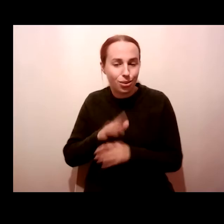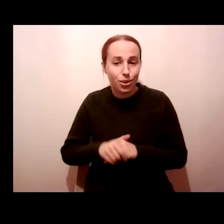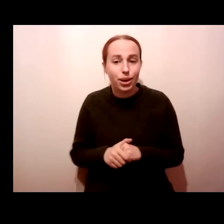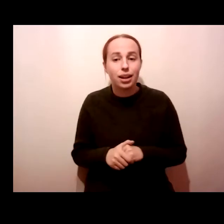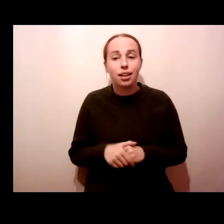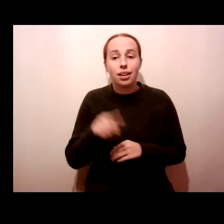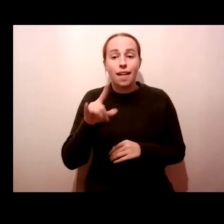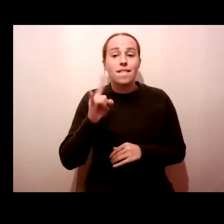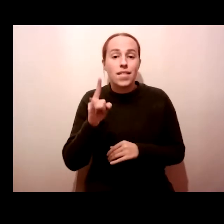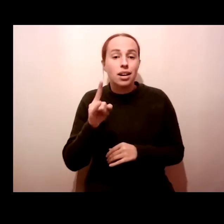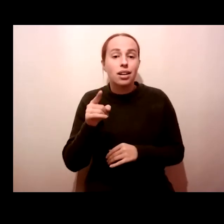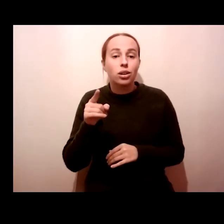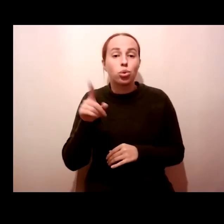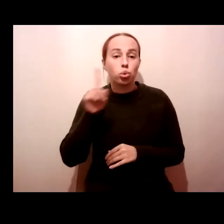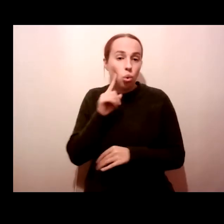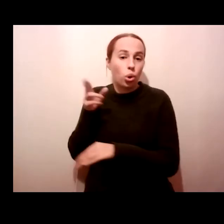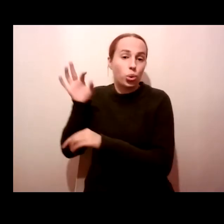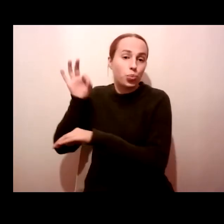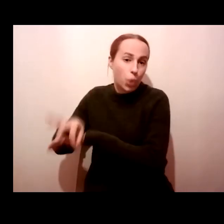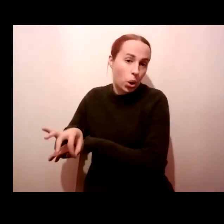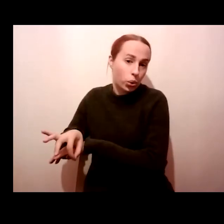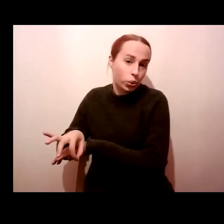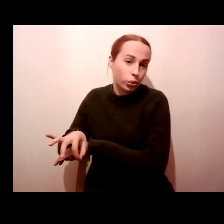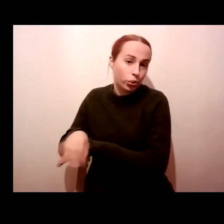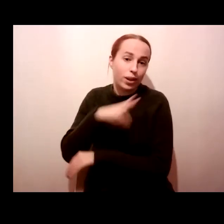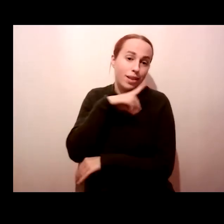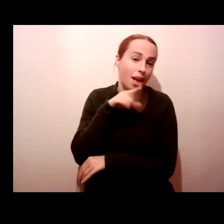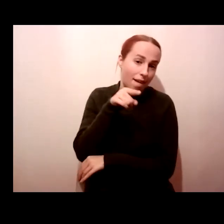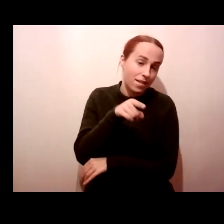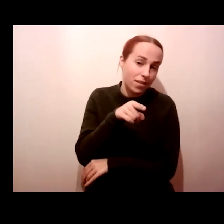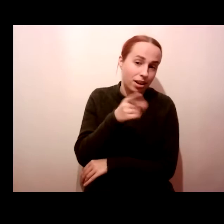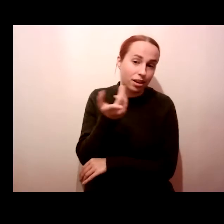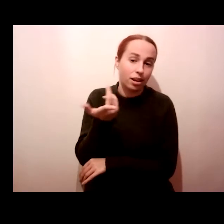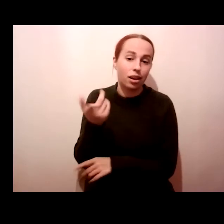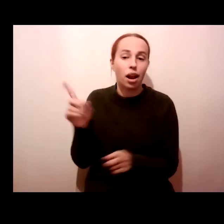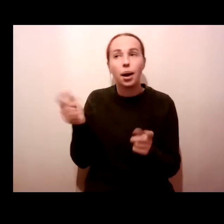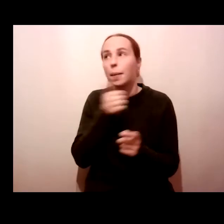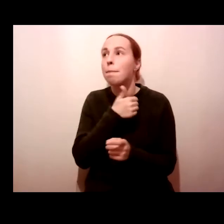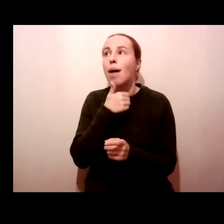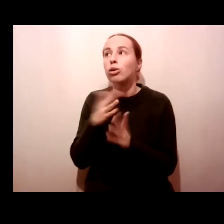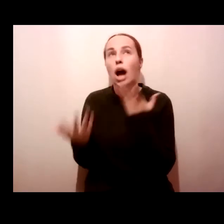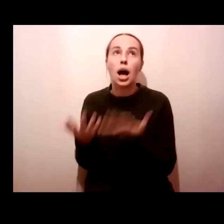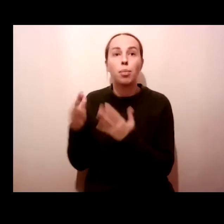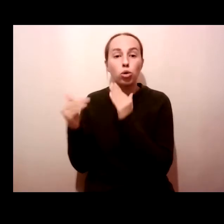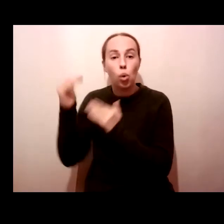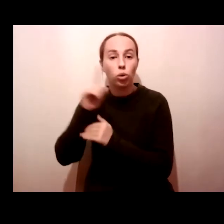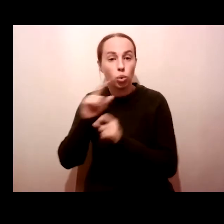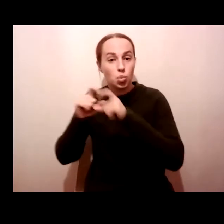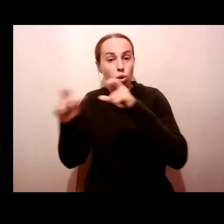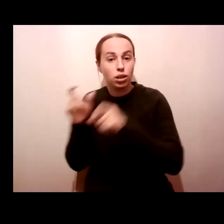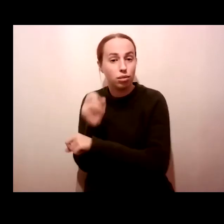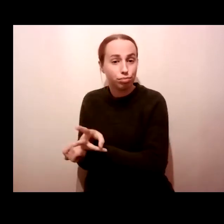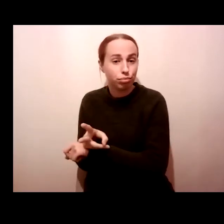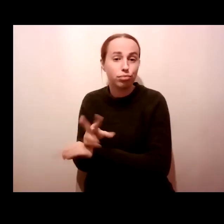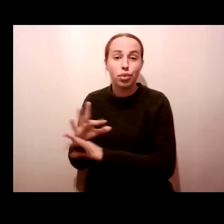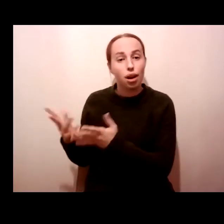recognize certain aspects. Quite often, they are eager only to punish the perpetrating